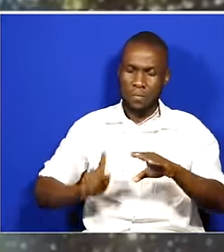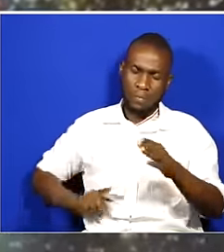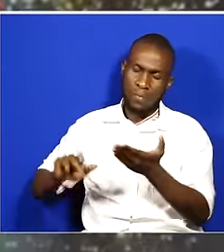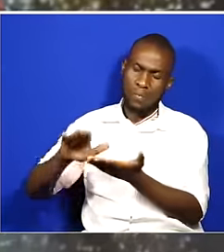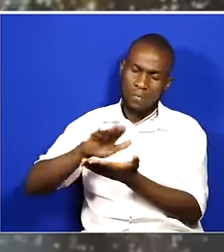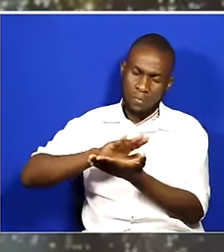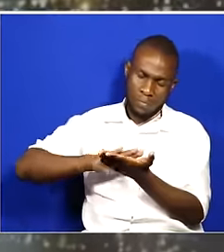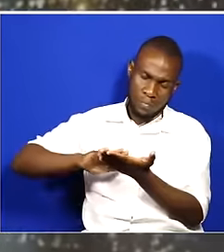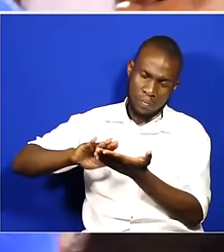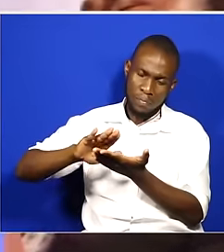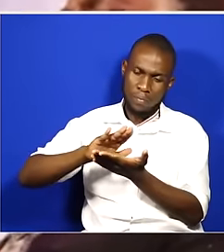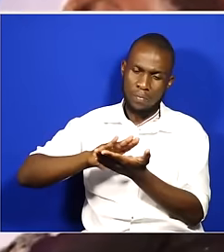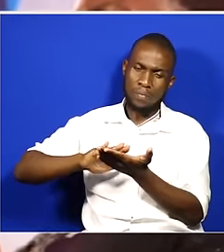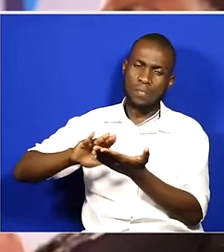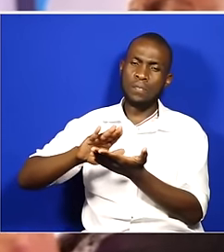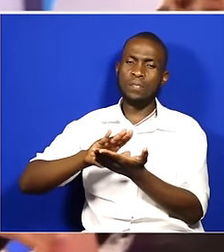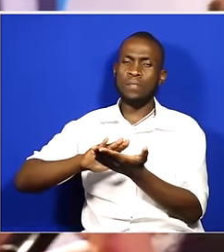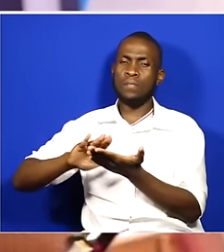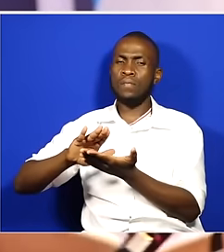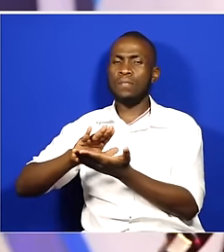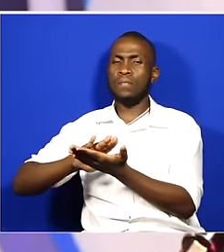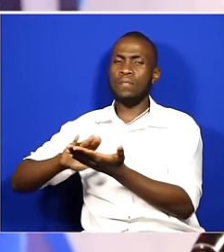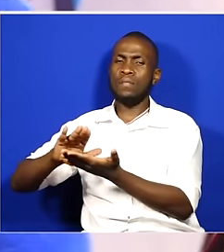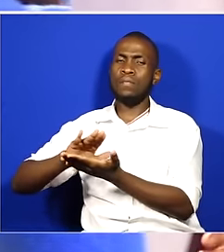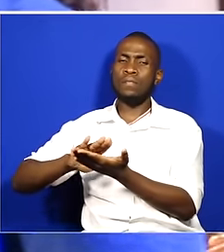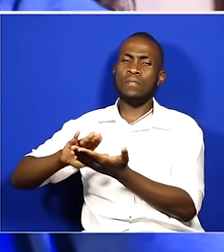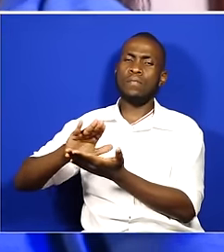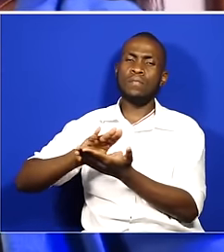seated on the throne.